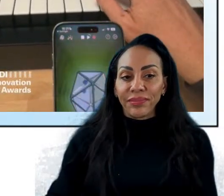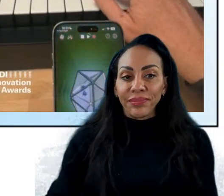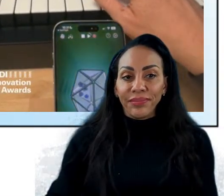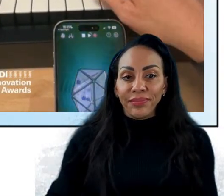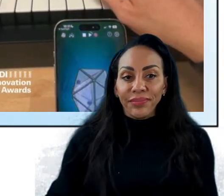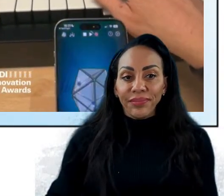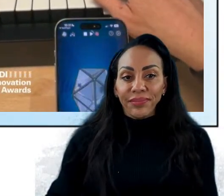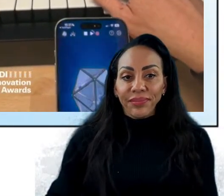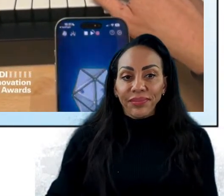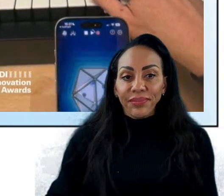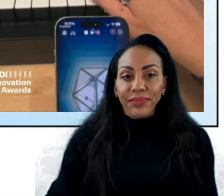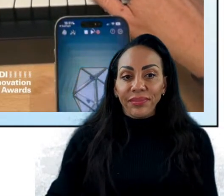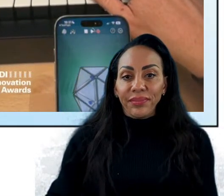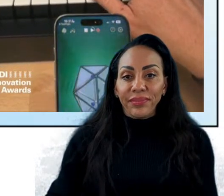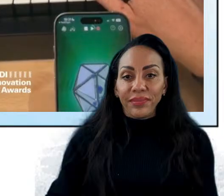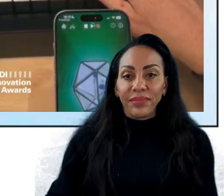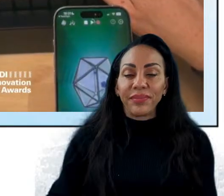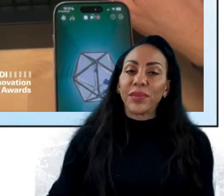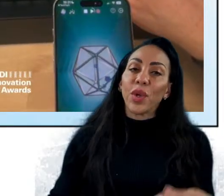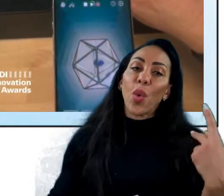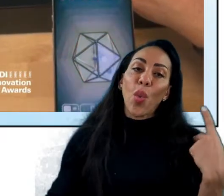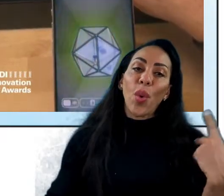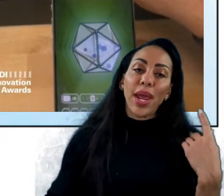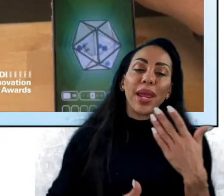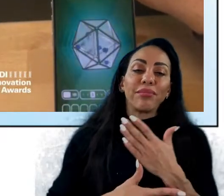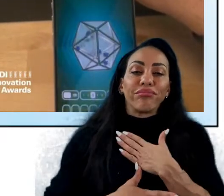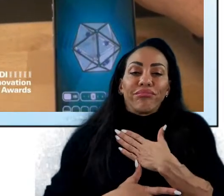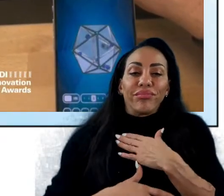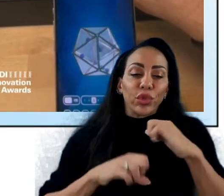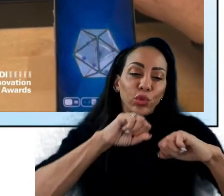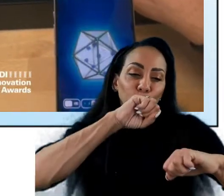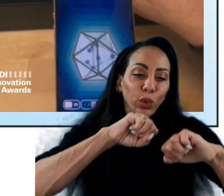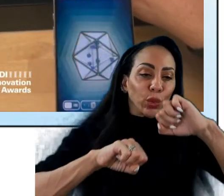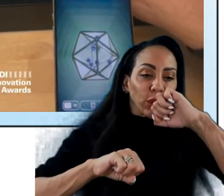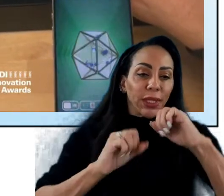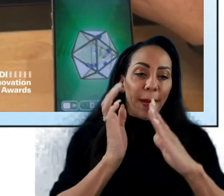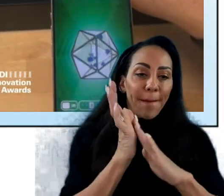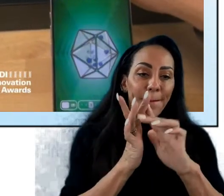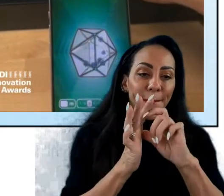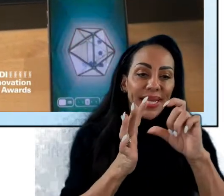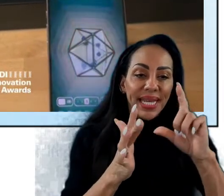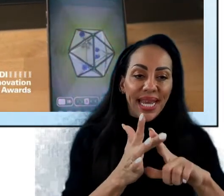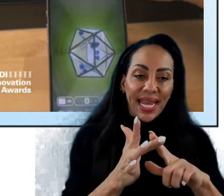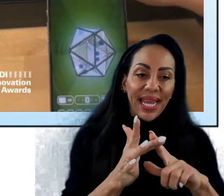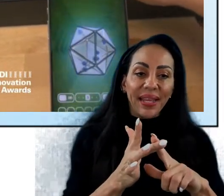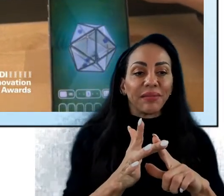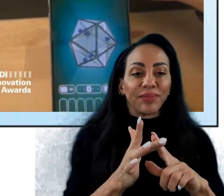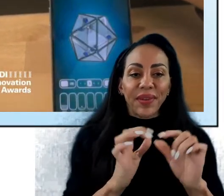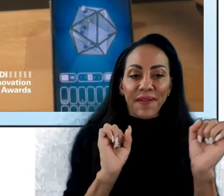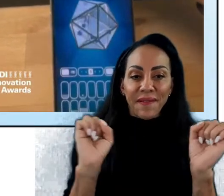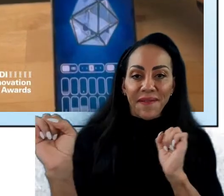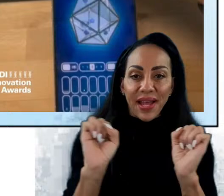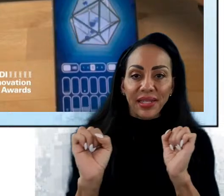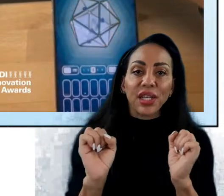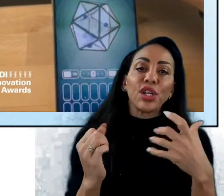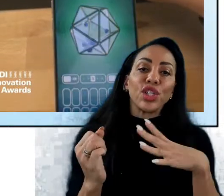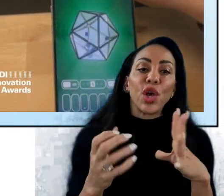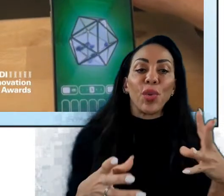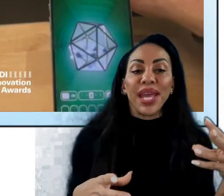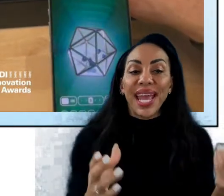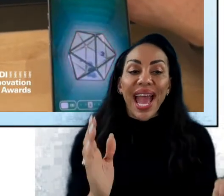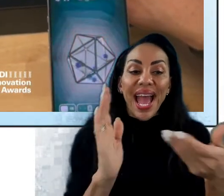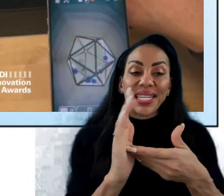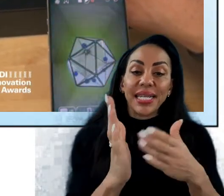So being MIDI fans, we had built MIDI connectivity into Playtonik very early in its development,